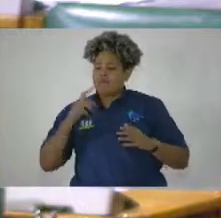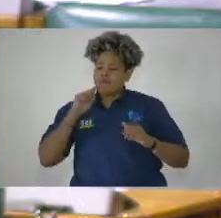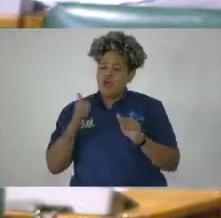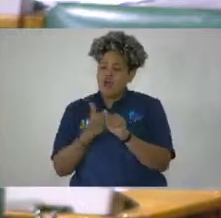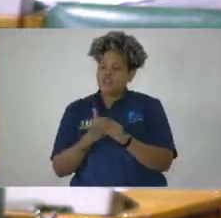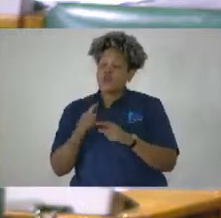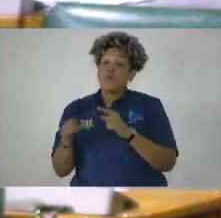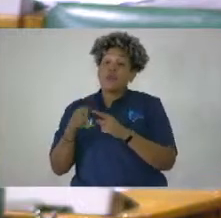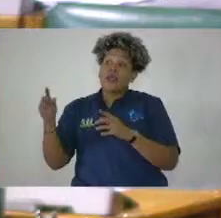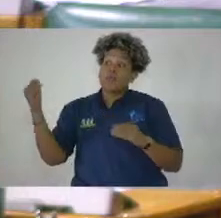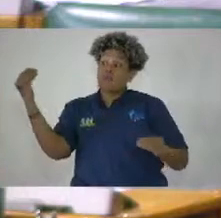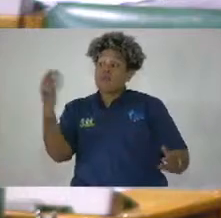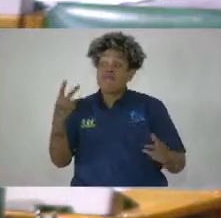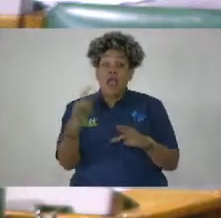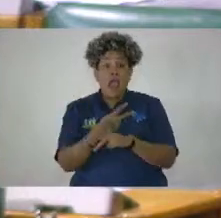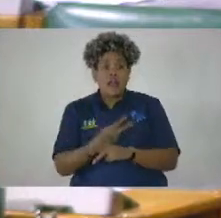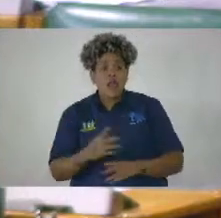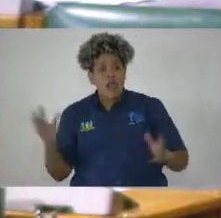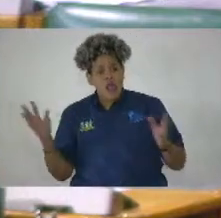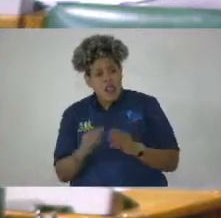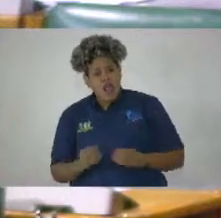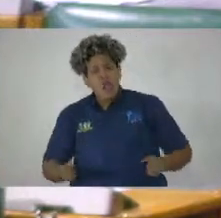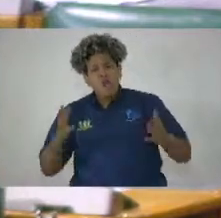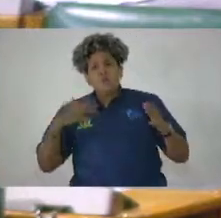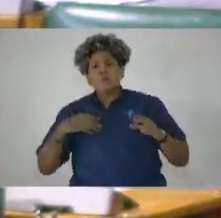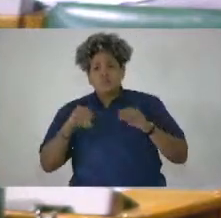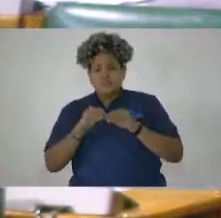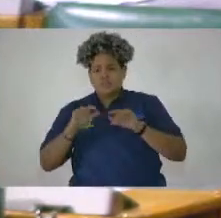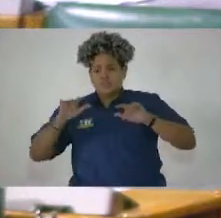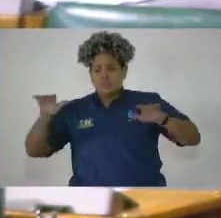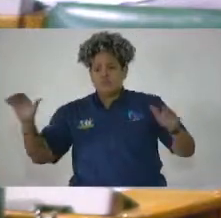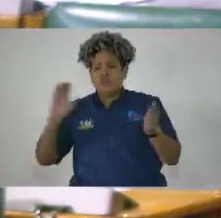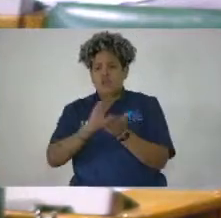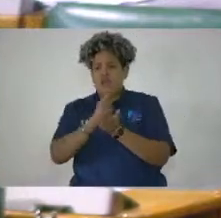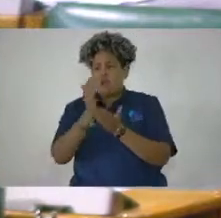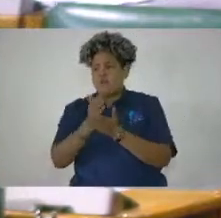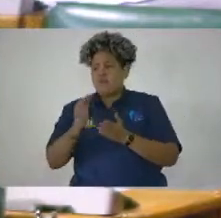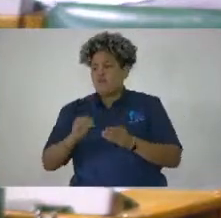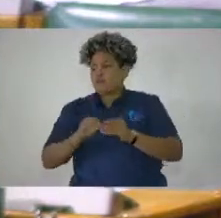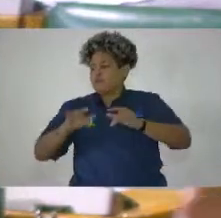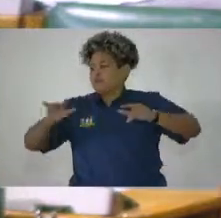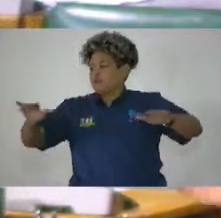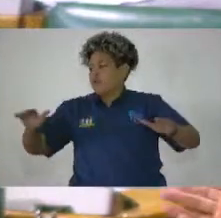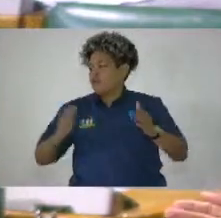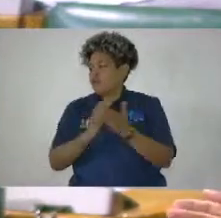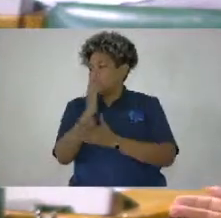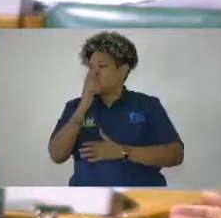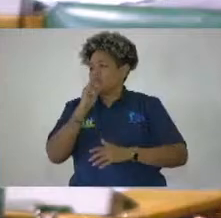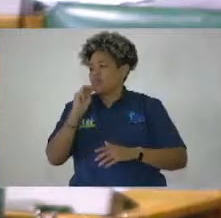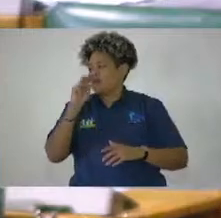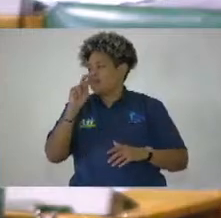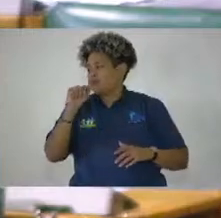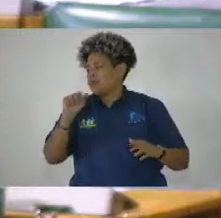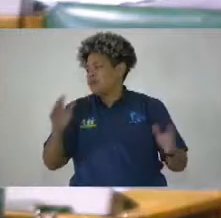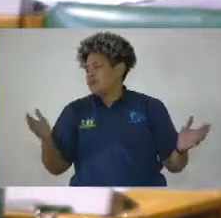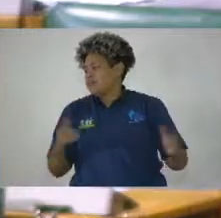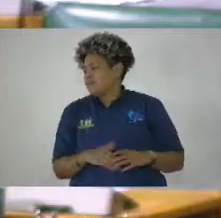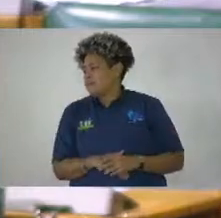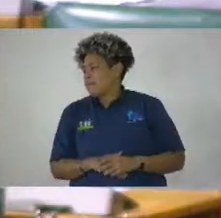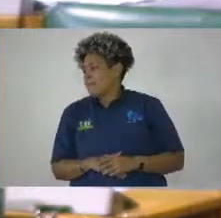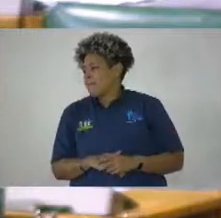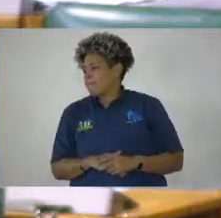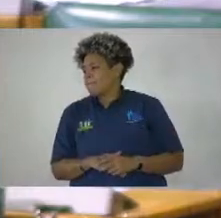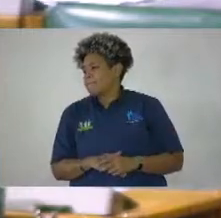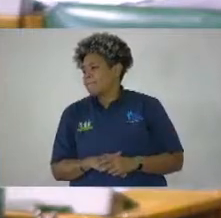and once they provide the calculation, we spread the amounts over throughout the MDAs. No wage freeze. And